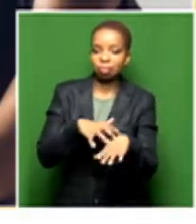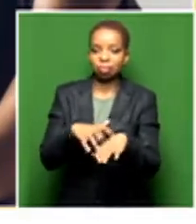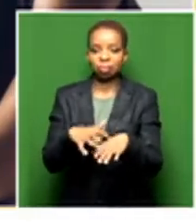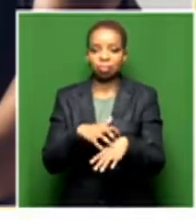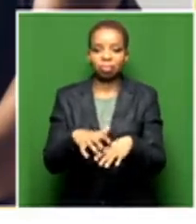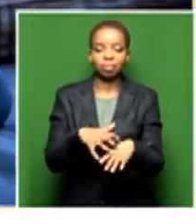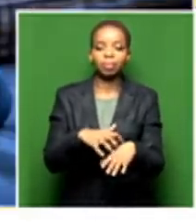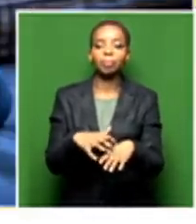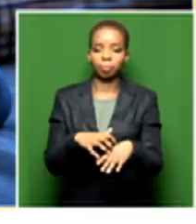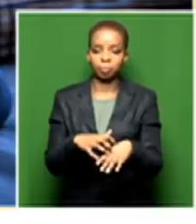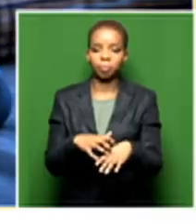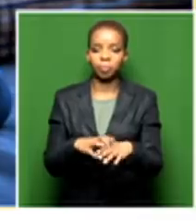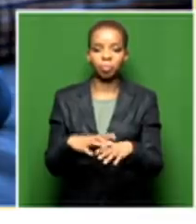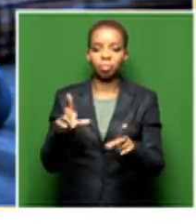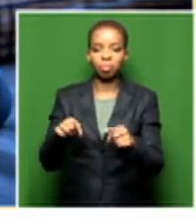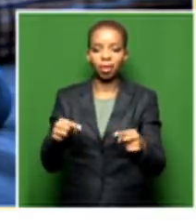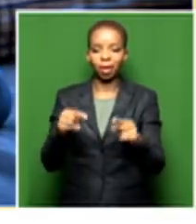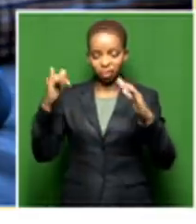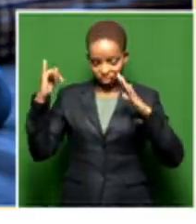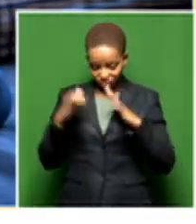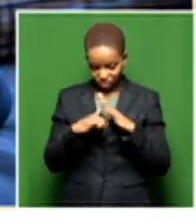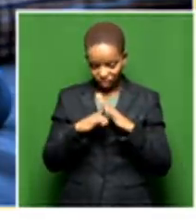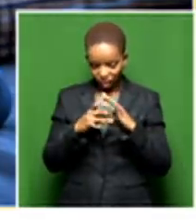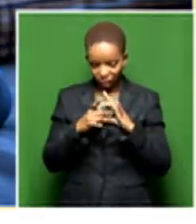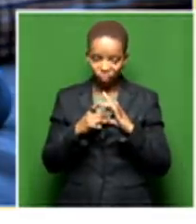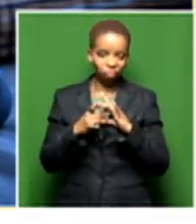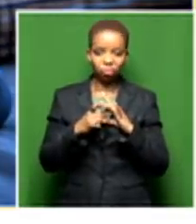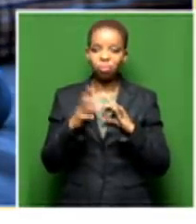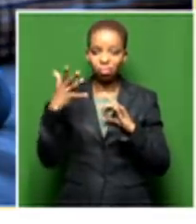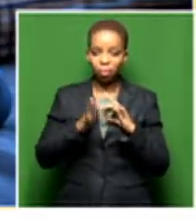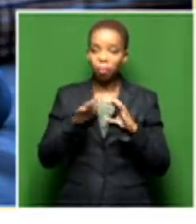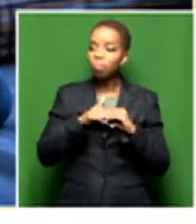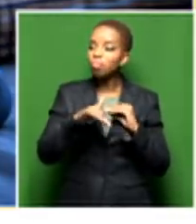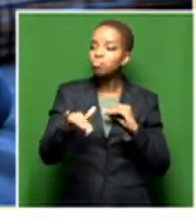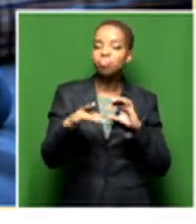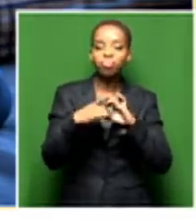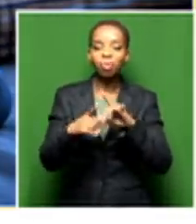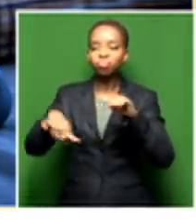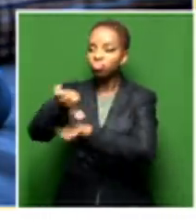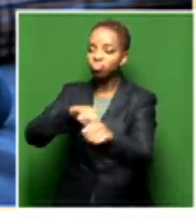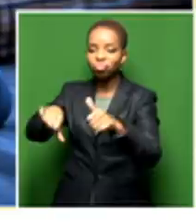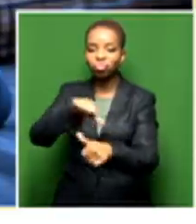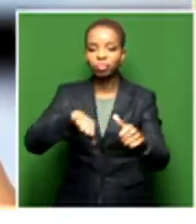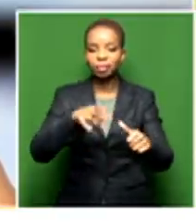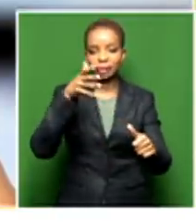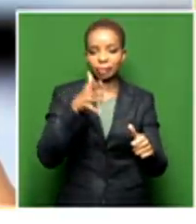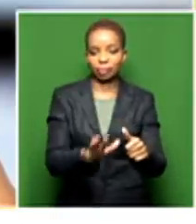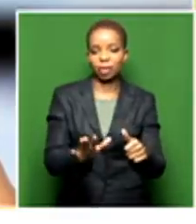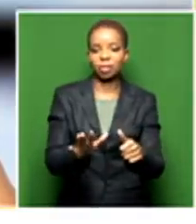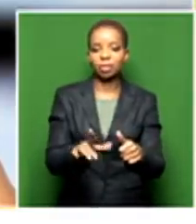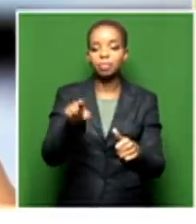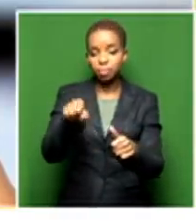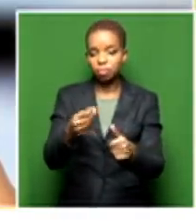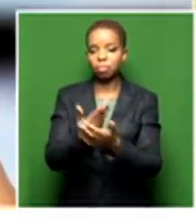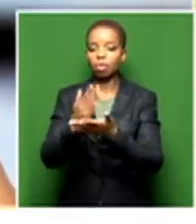anxious, staying at home and not seeing their mates and socializing. And that anxiety can also affect your